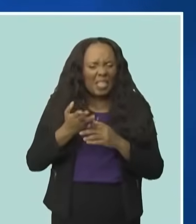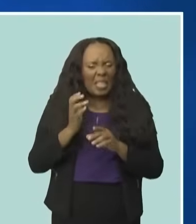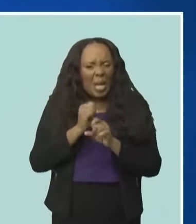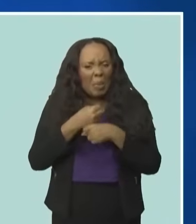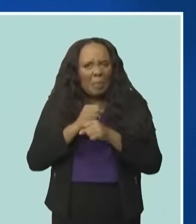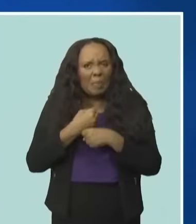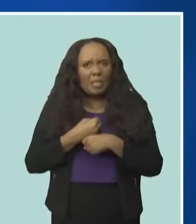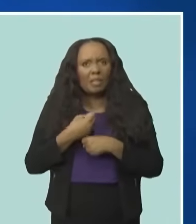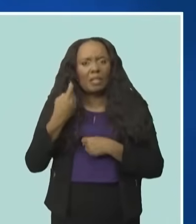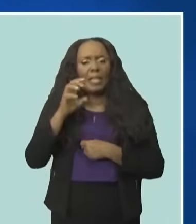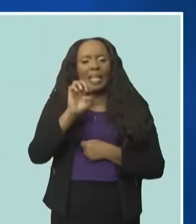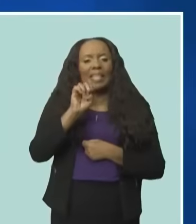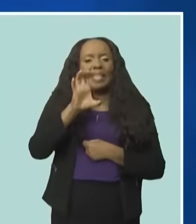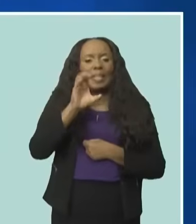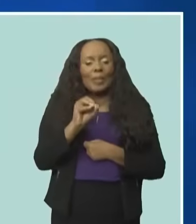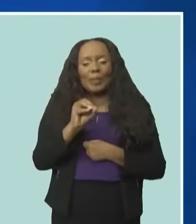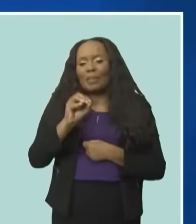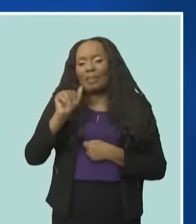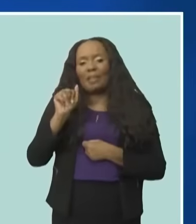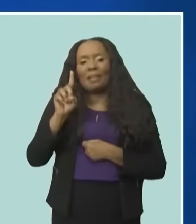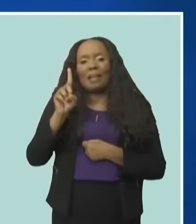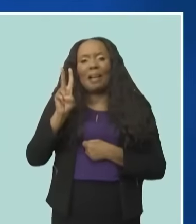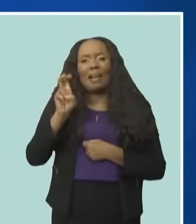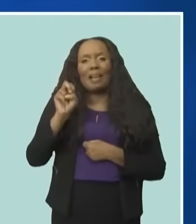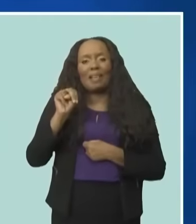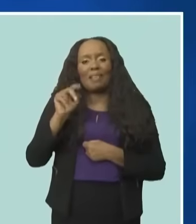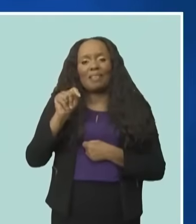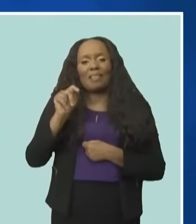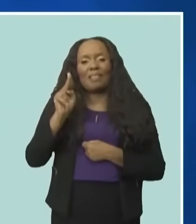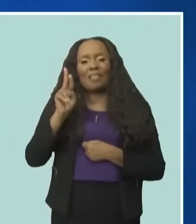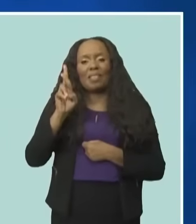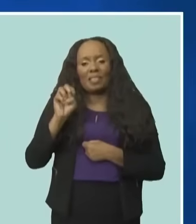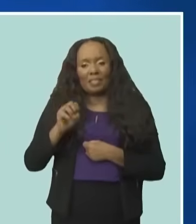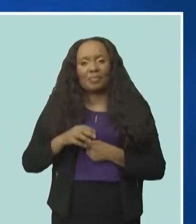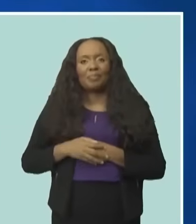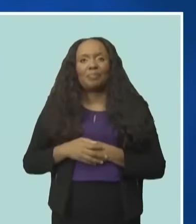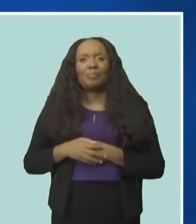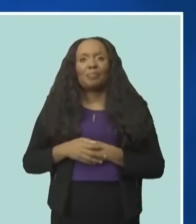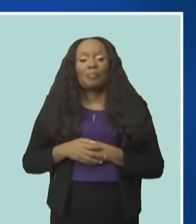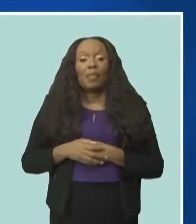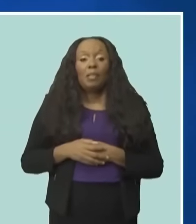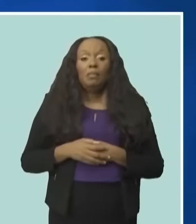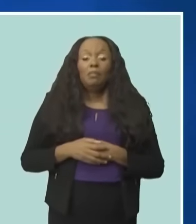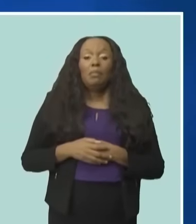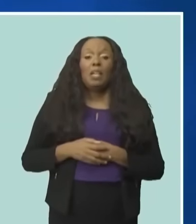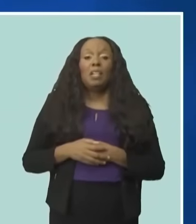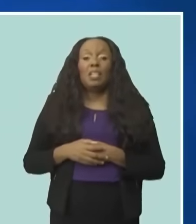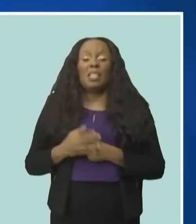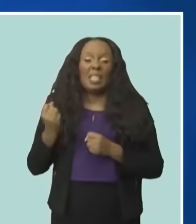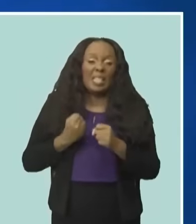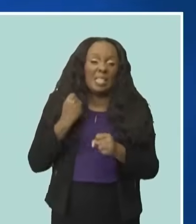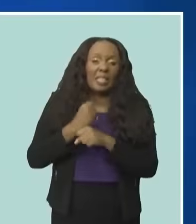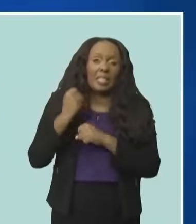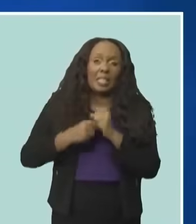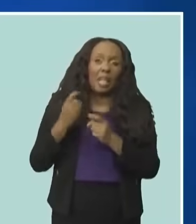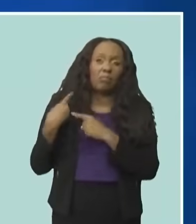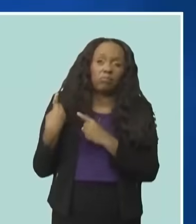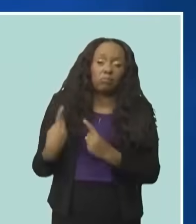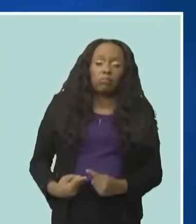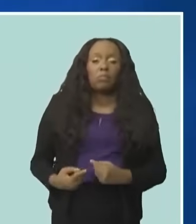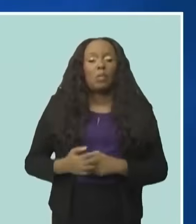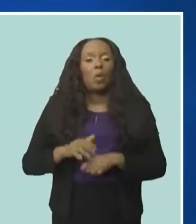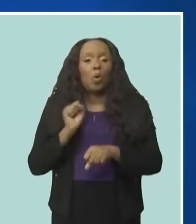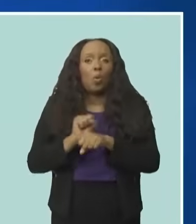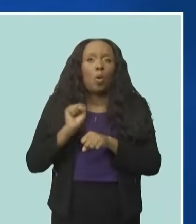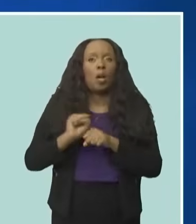Cave Eco-Adventure Park throughout the summer. Ms. Jones says over the past few years, Chukka has worked on and invested in